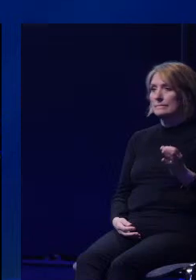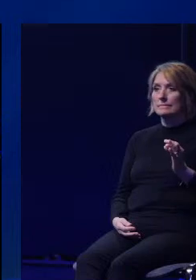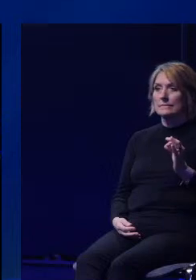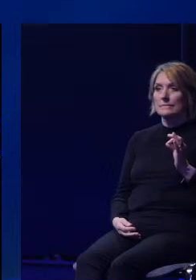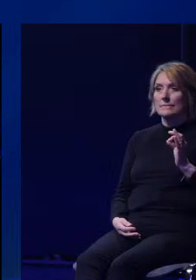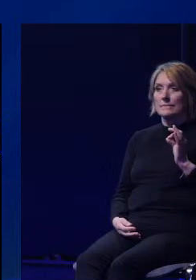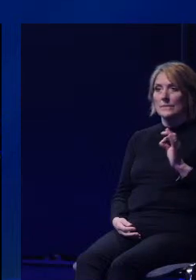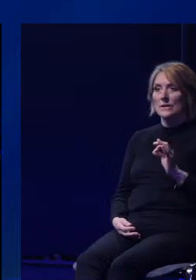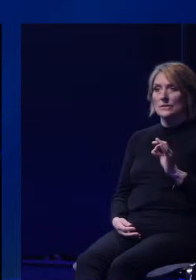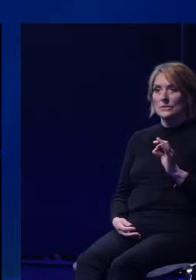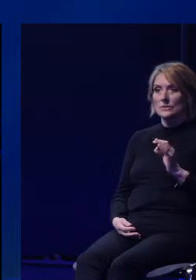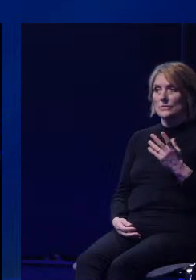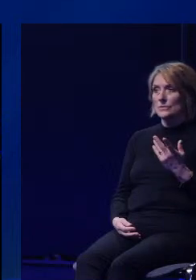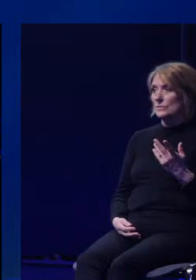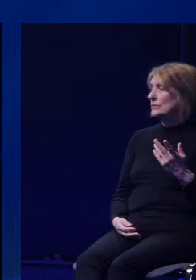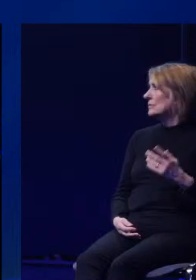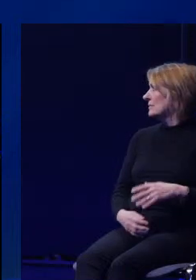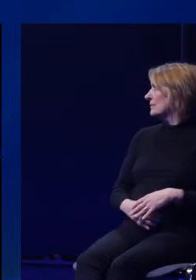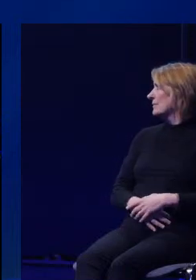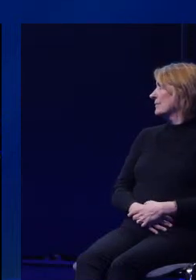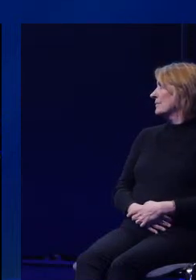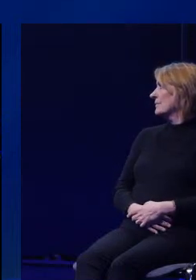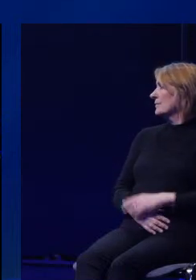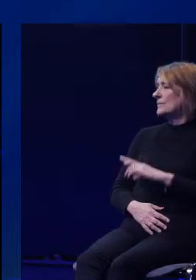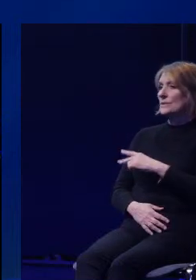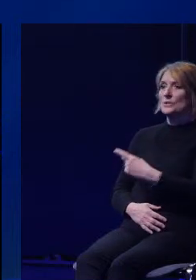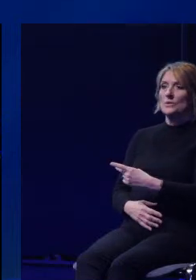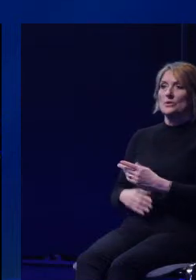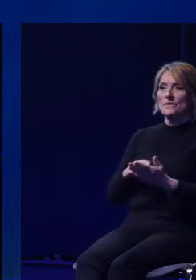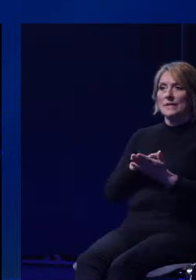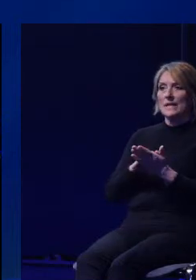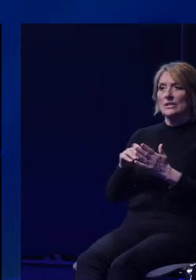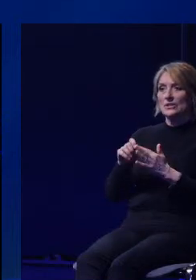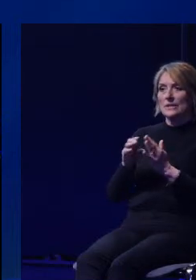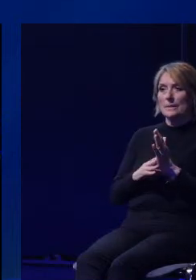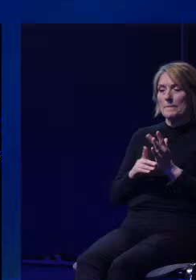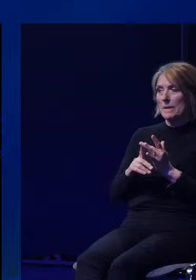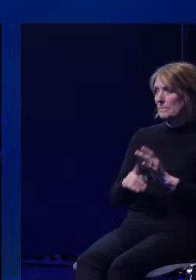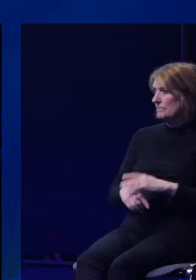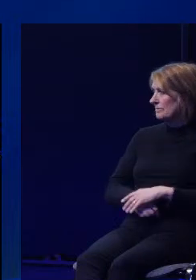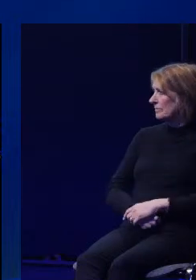over to this HDMI, which of course I need to plug in first.